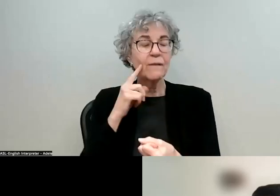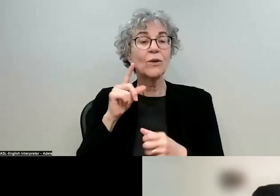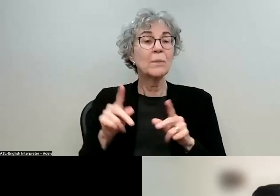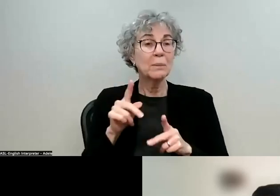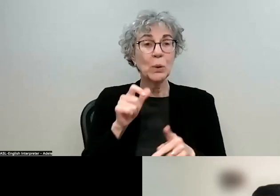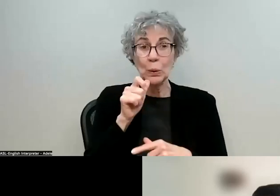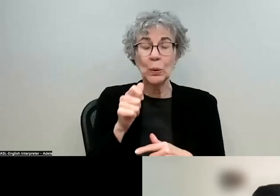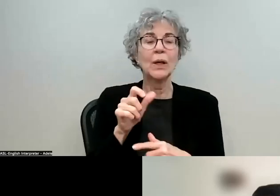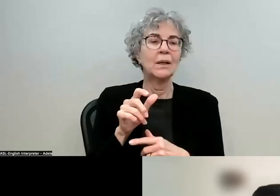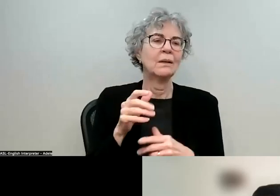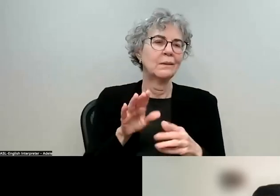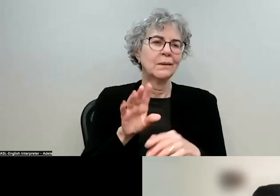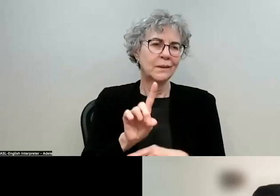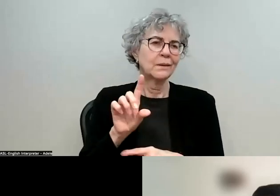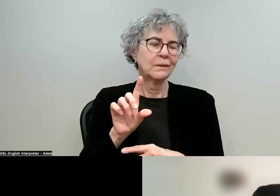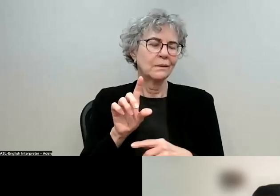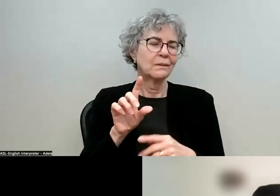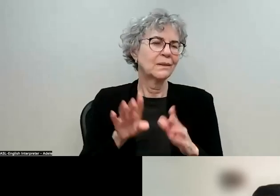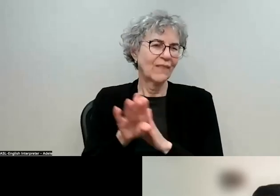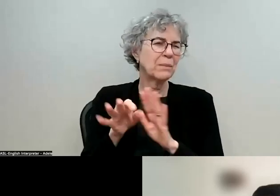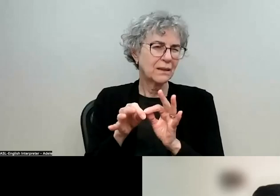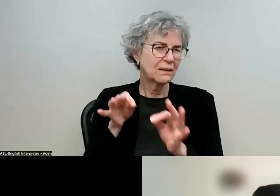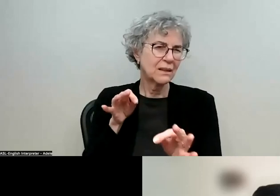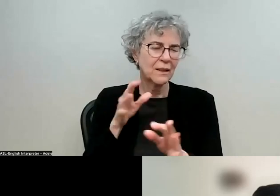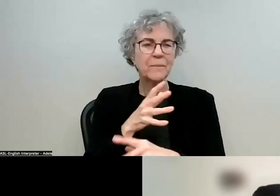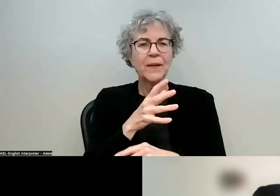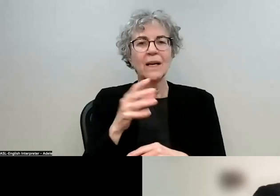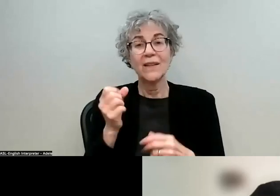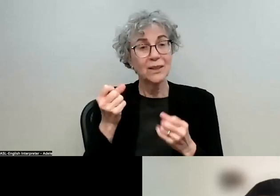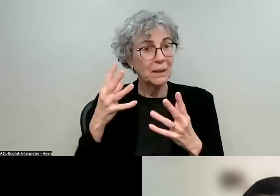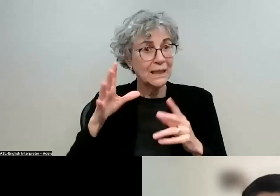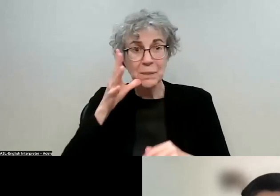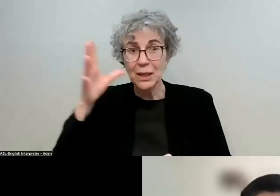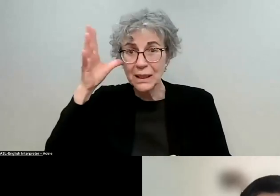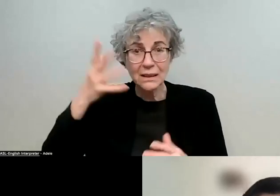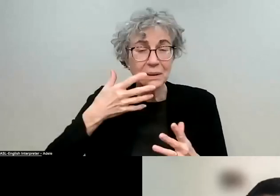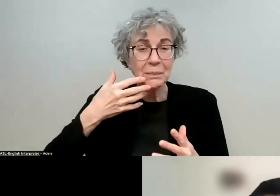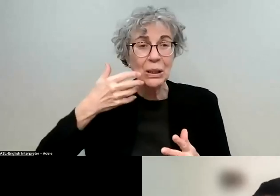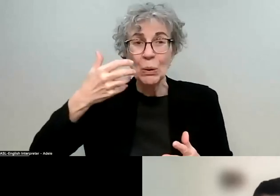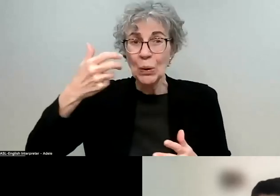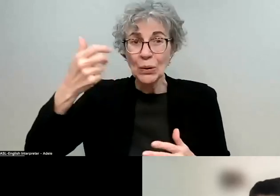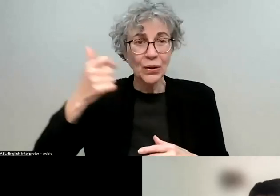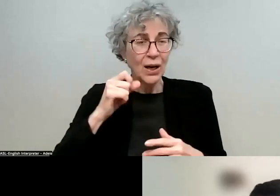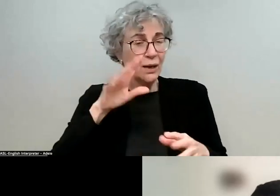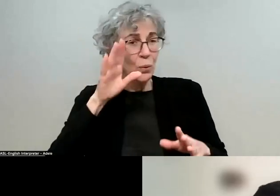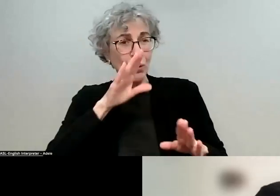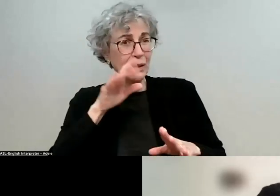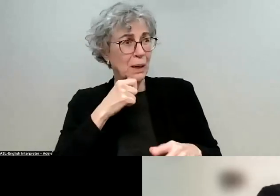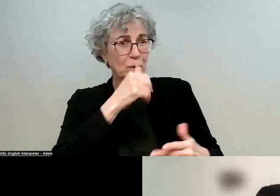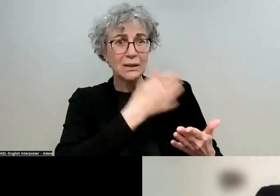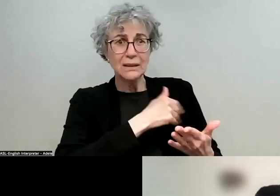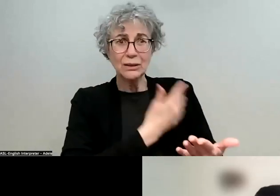disability. There's a lot of parents that are aging and worried about the future of their sons and daughters.